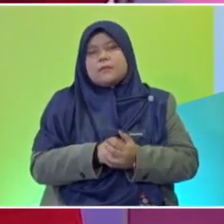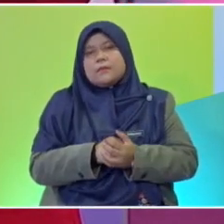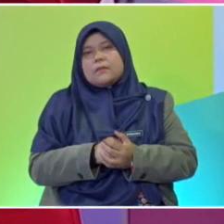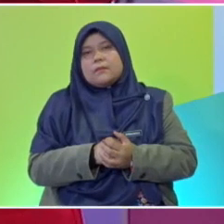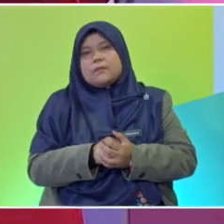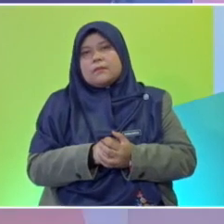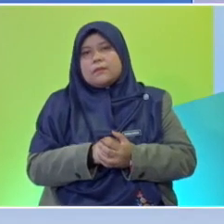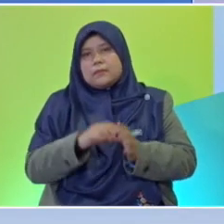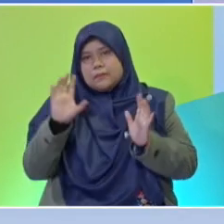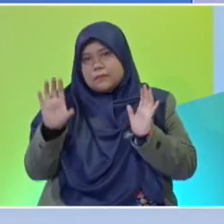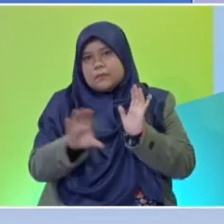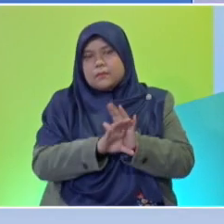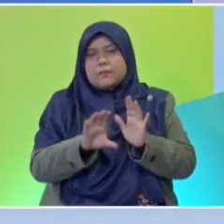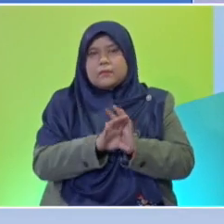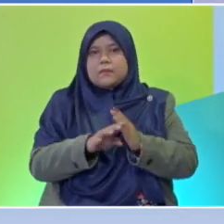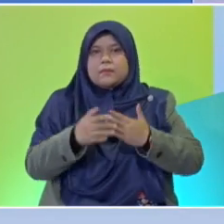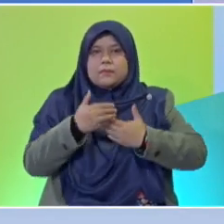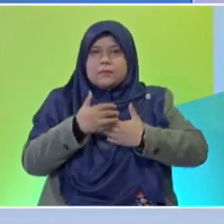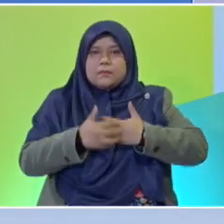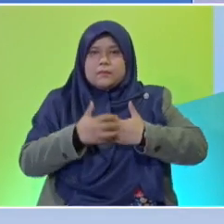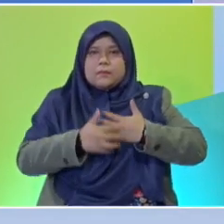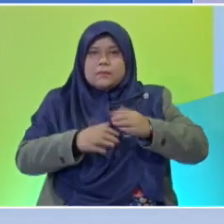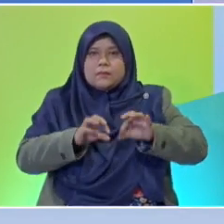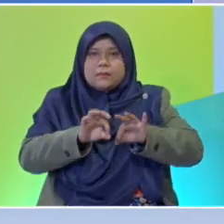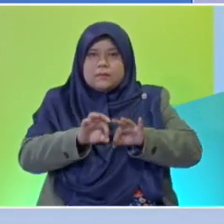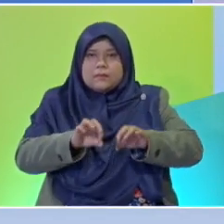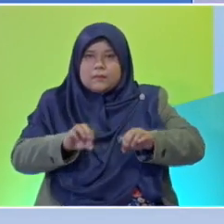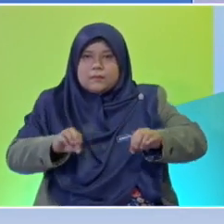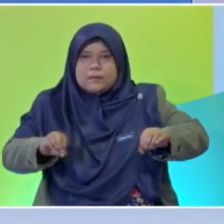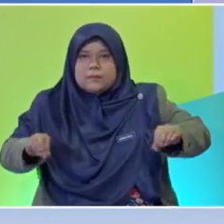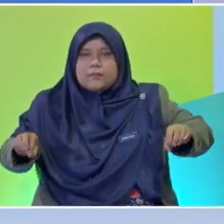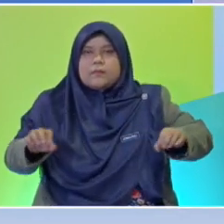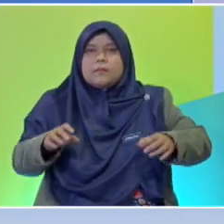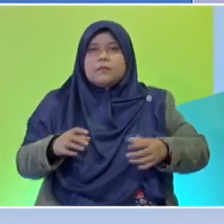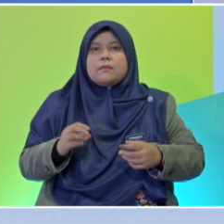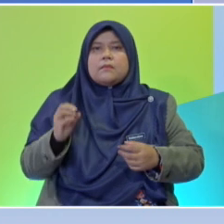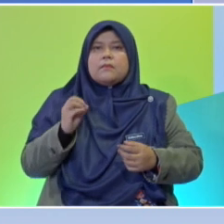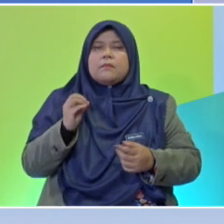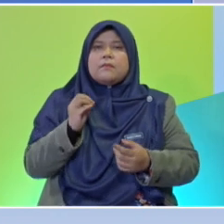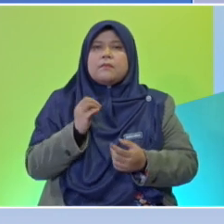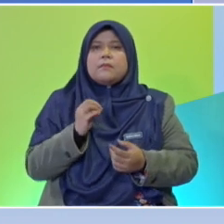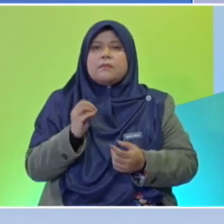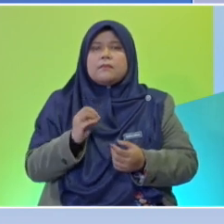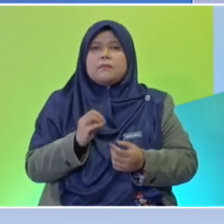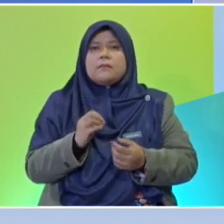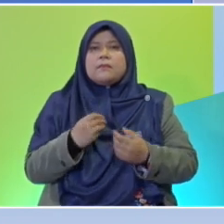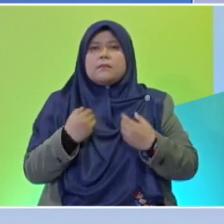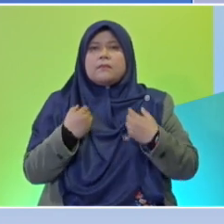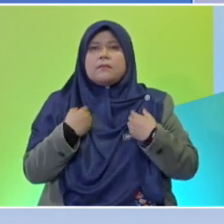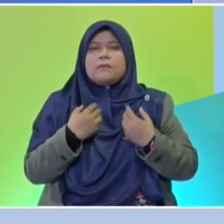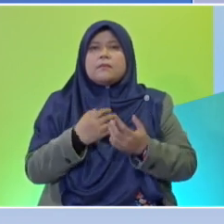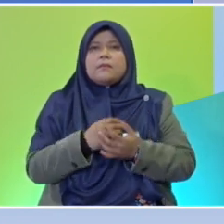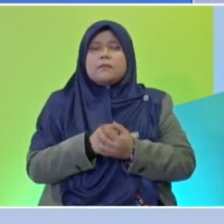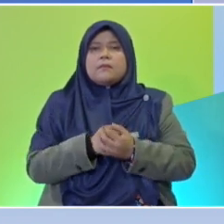a picture of a blood vessel Okay. that has become narrow. Can you see? Oh. The yellow part